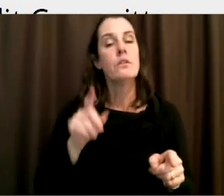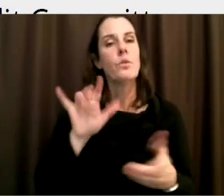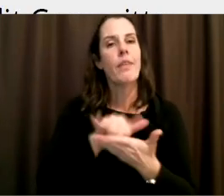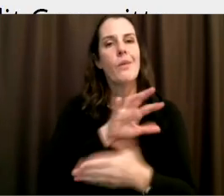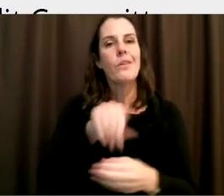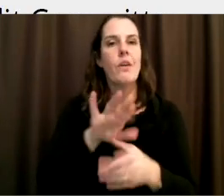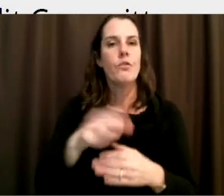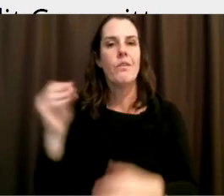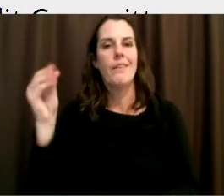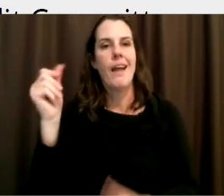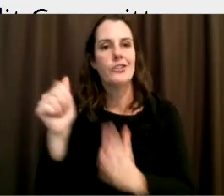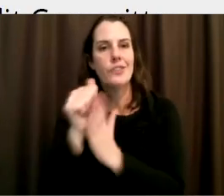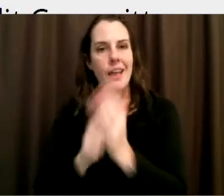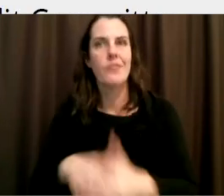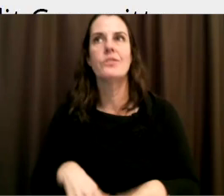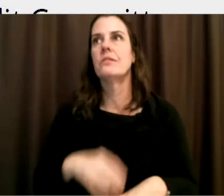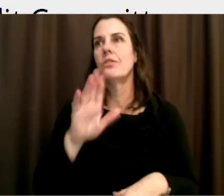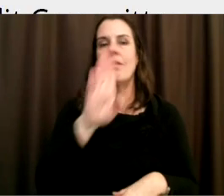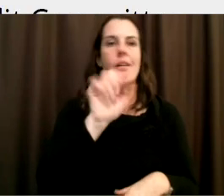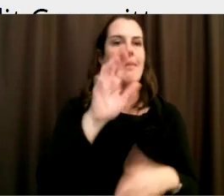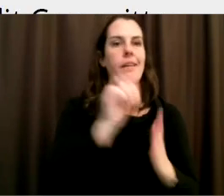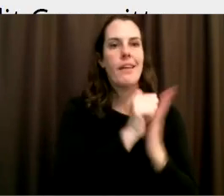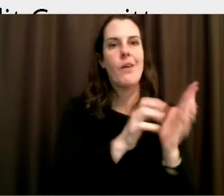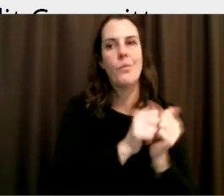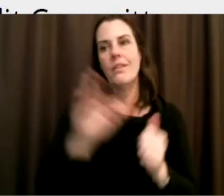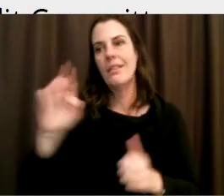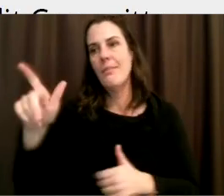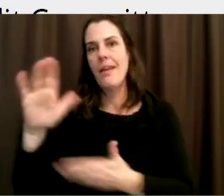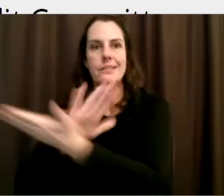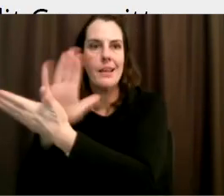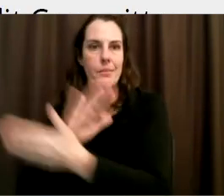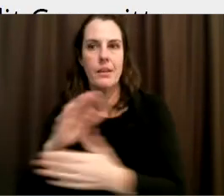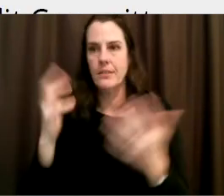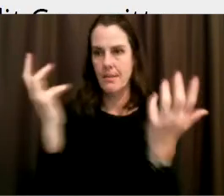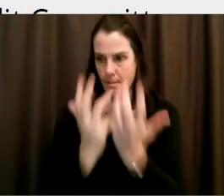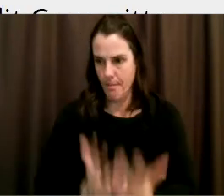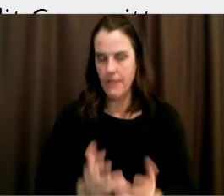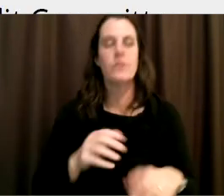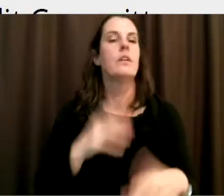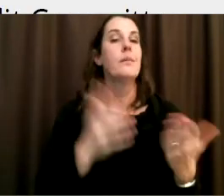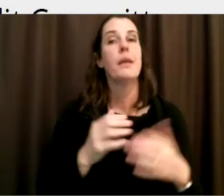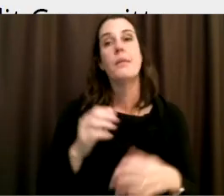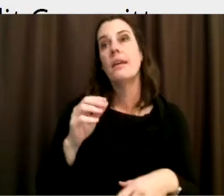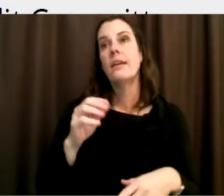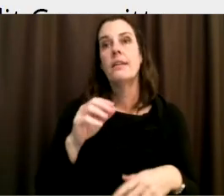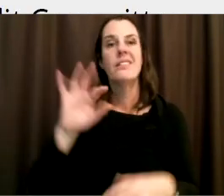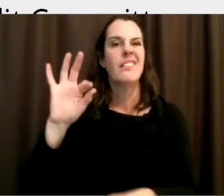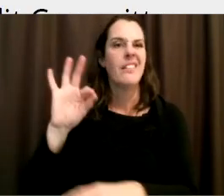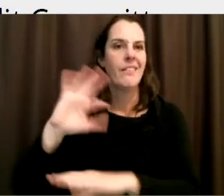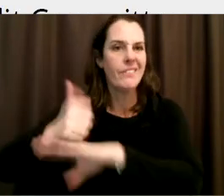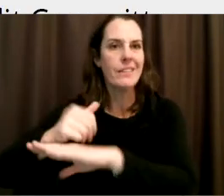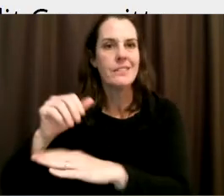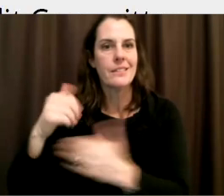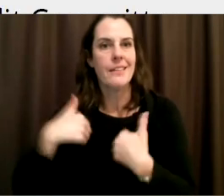cash accounts. So doing a reconciliation of your bank account with the bank statement, reconciling maybe your fixed asset accounts with the